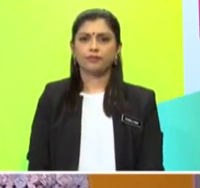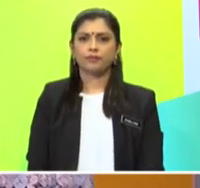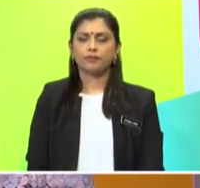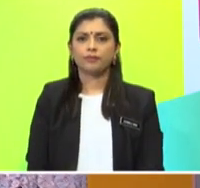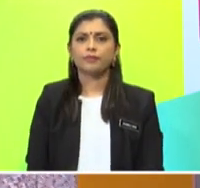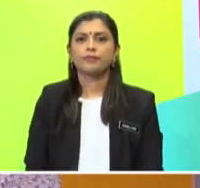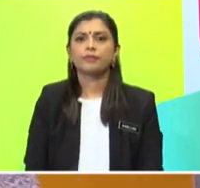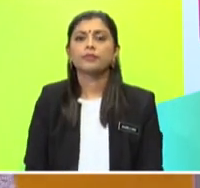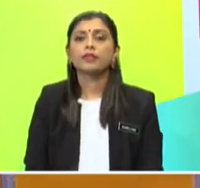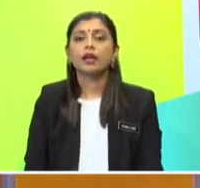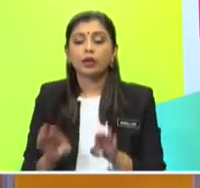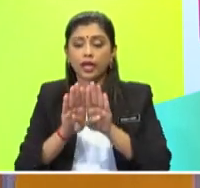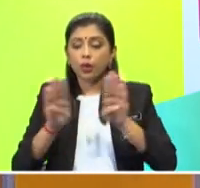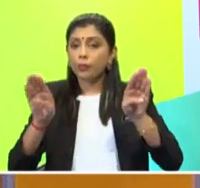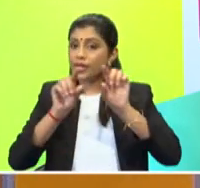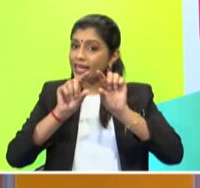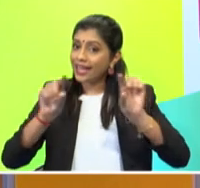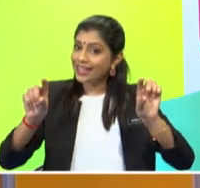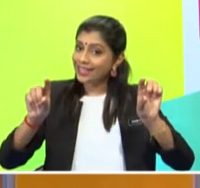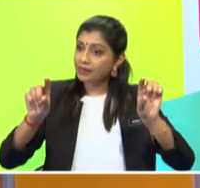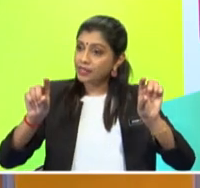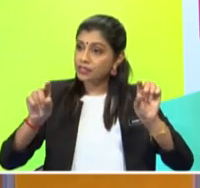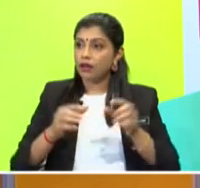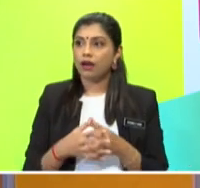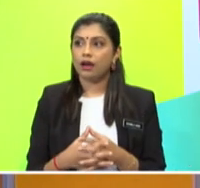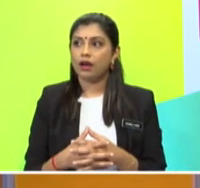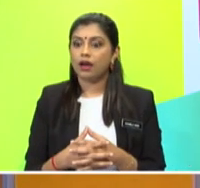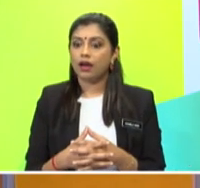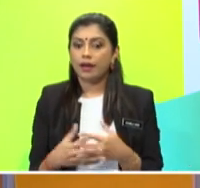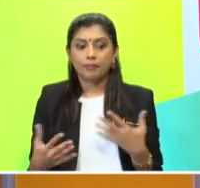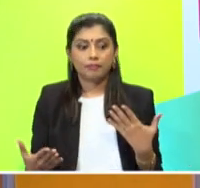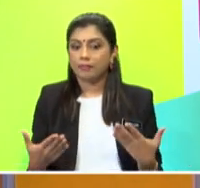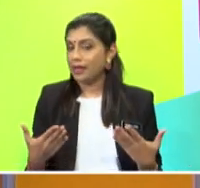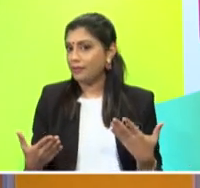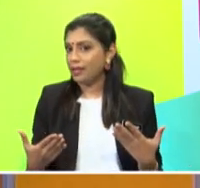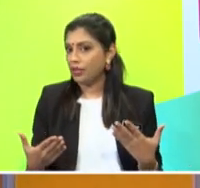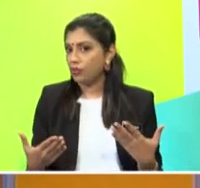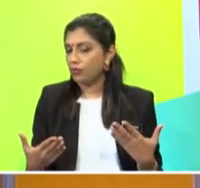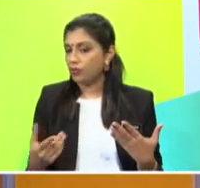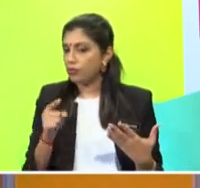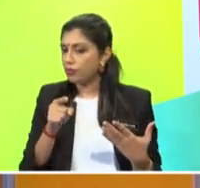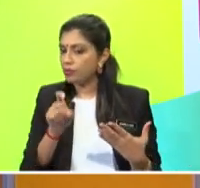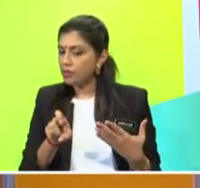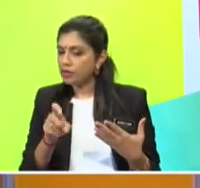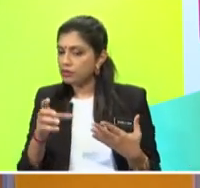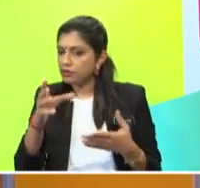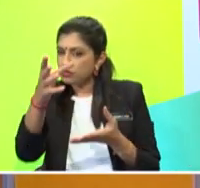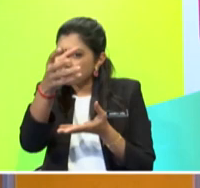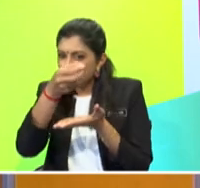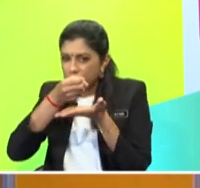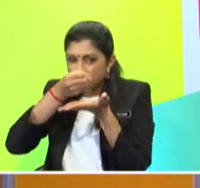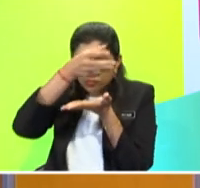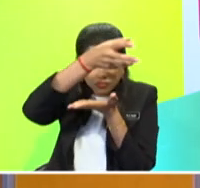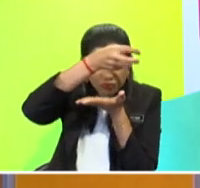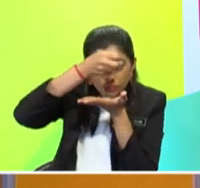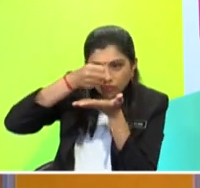Opening line is just to have where you wish to hook the readers. Ah, you yes. need to captivate the reader's attention on the purpose of